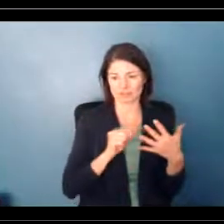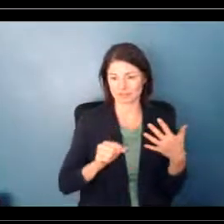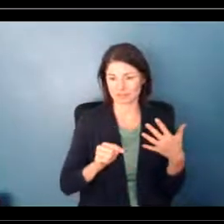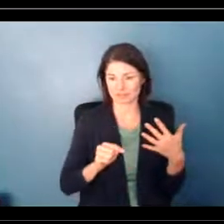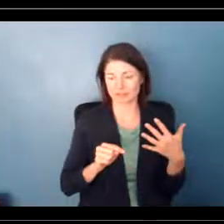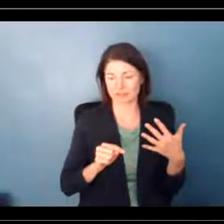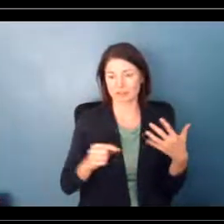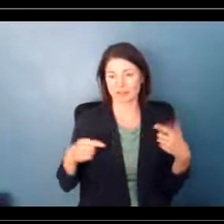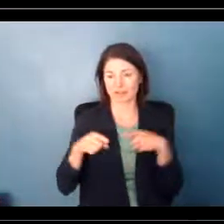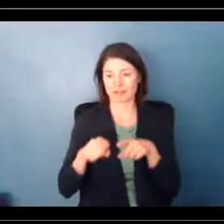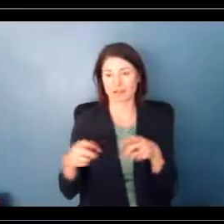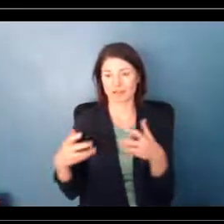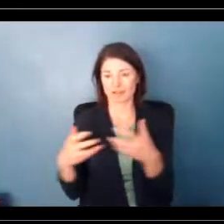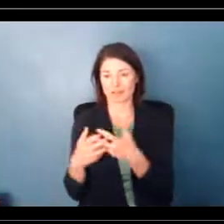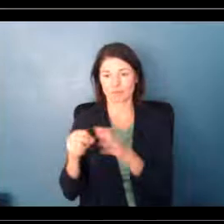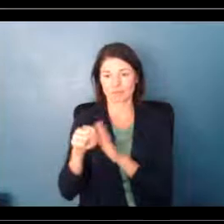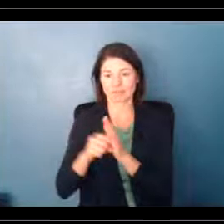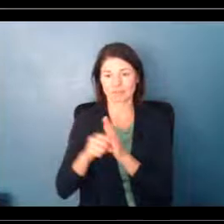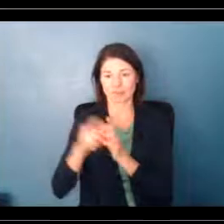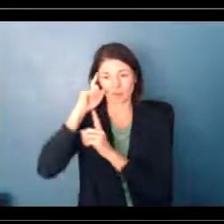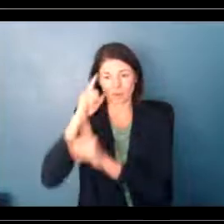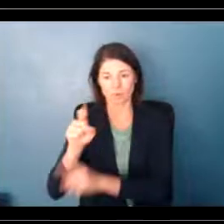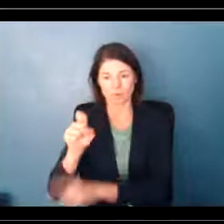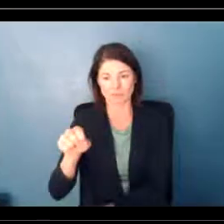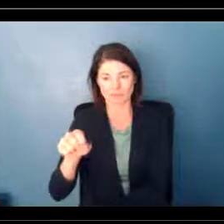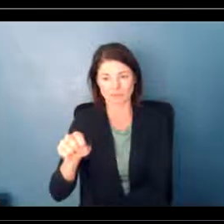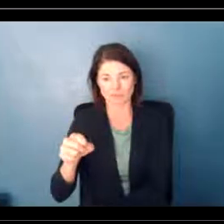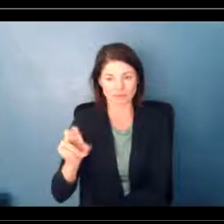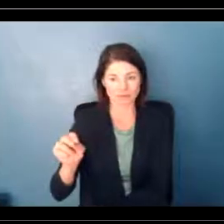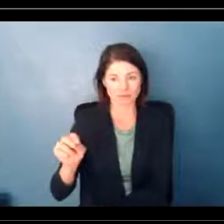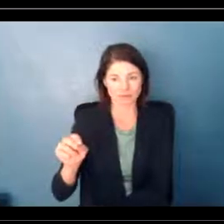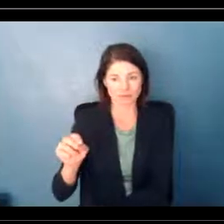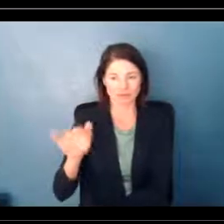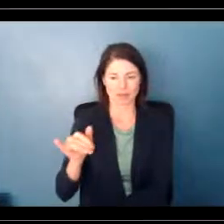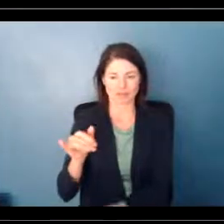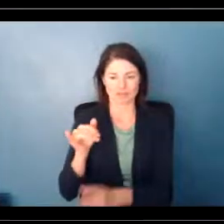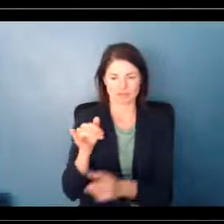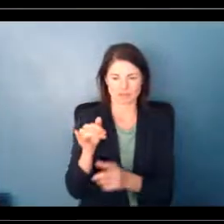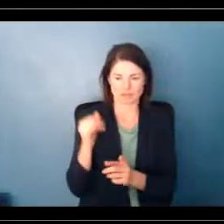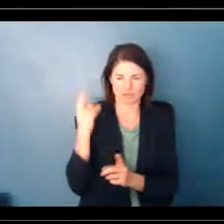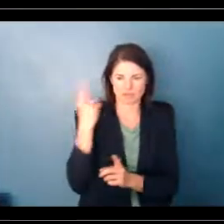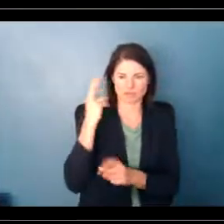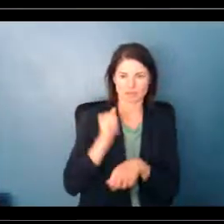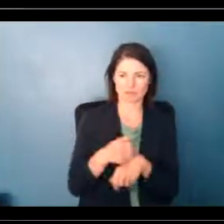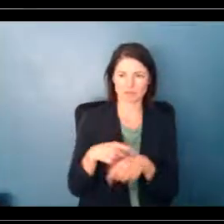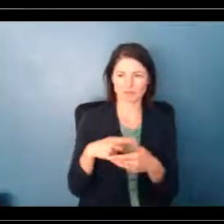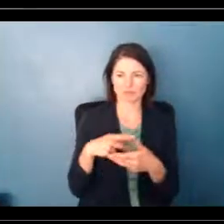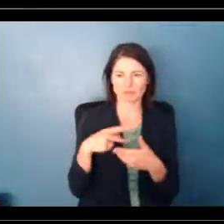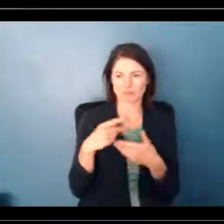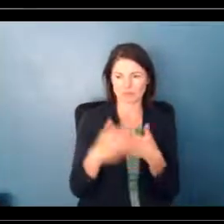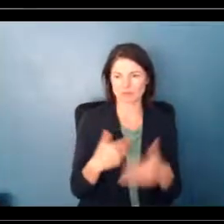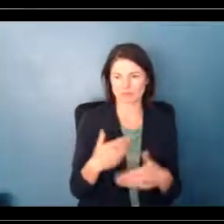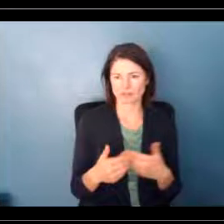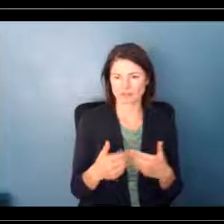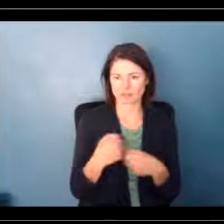alignment with our state goals? And that's really what this is meant to be, is to ensure that we're making that pivot.